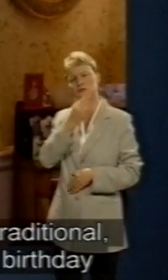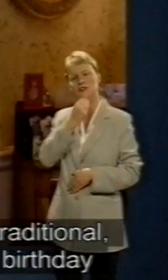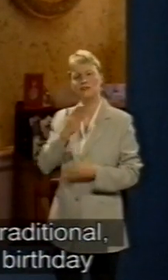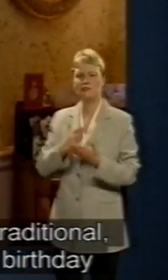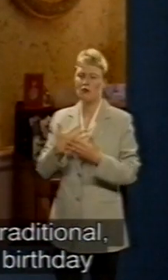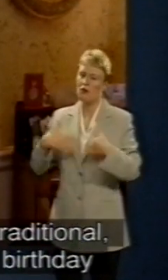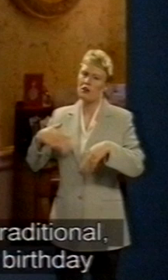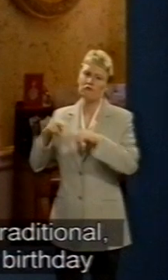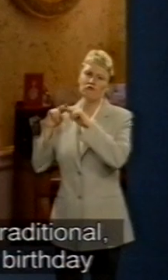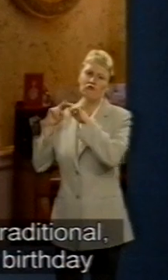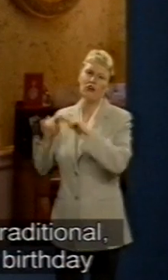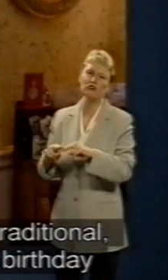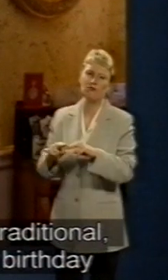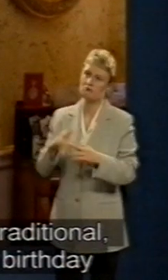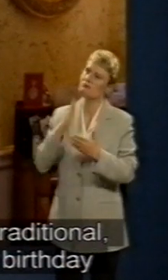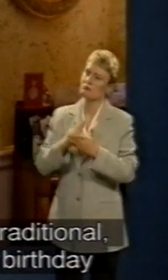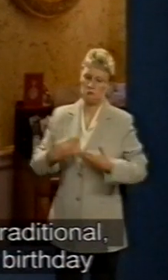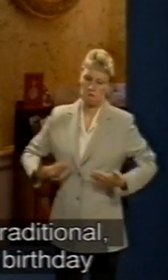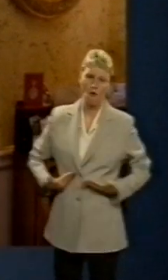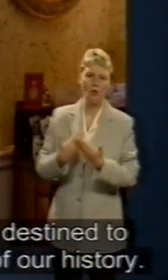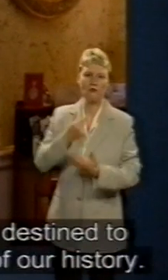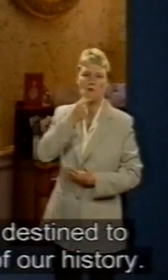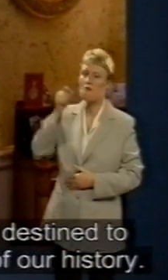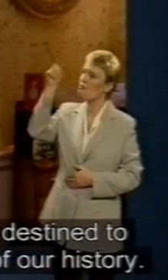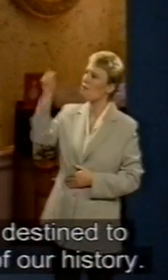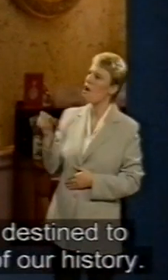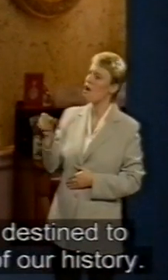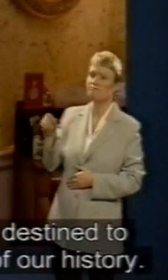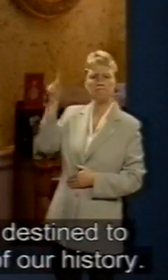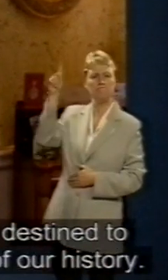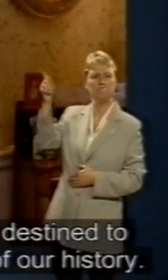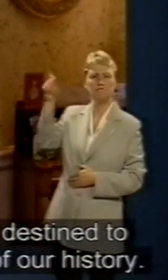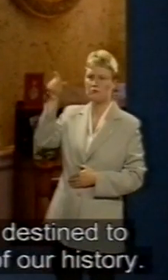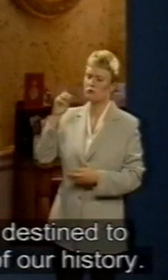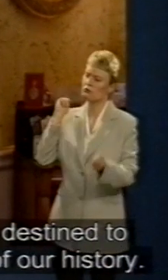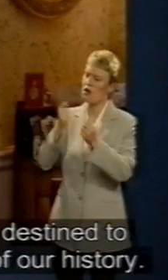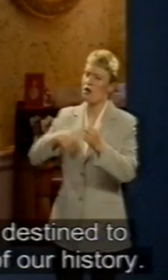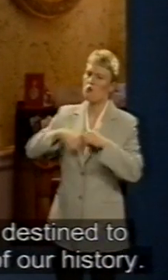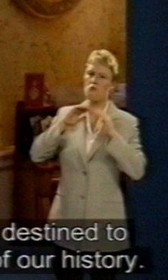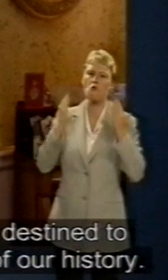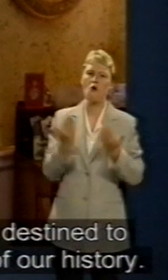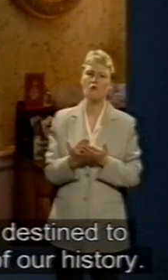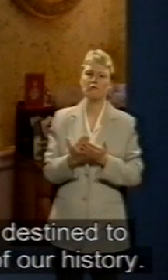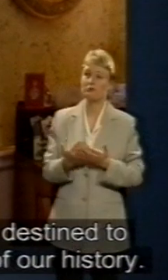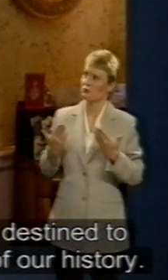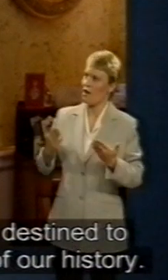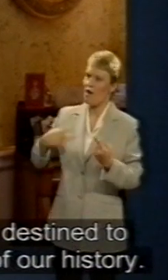Christmas is the traditional, if not the actual birthday, of a man who was destined to change the course of our